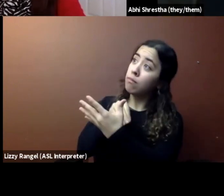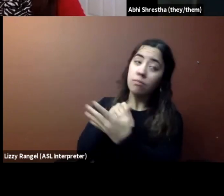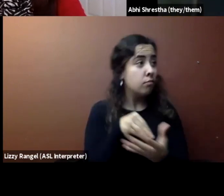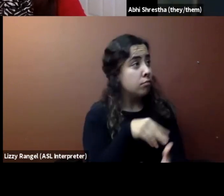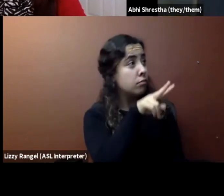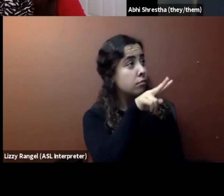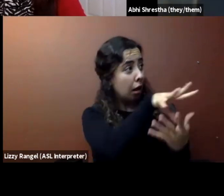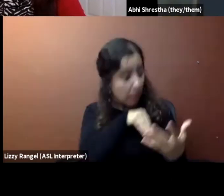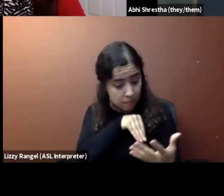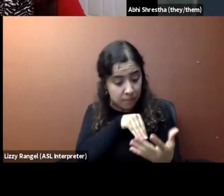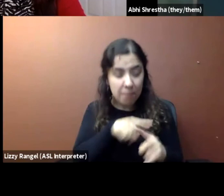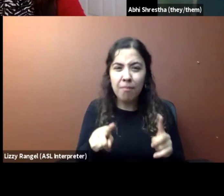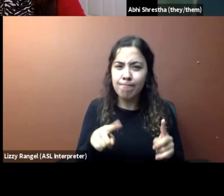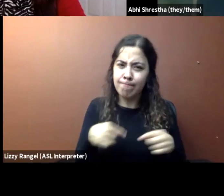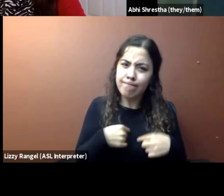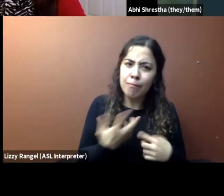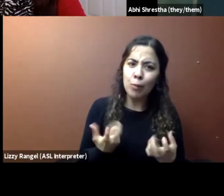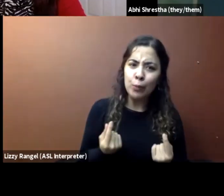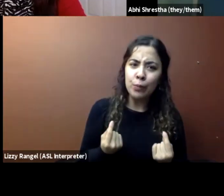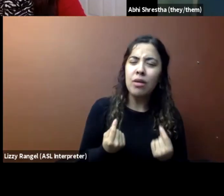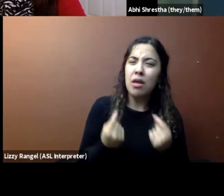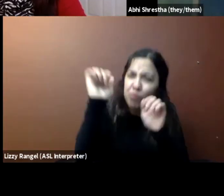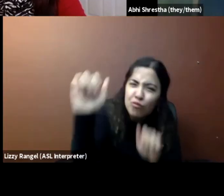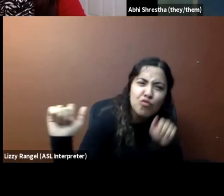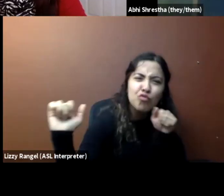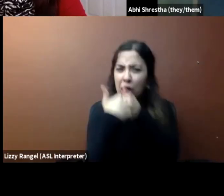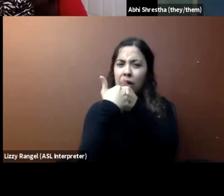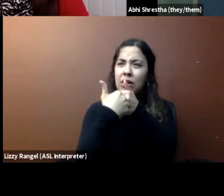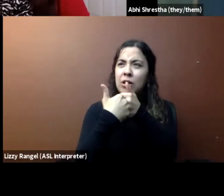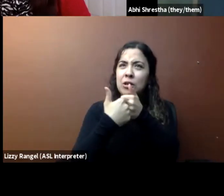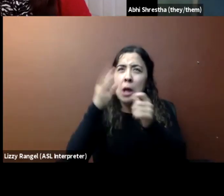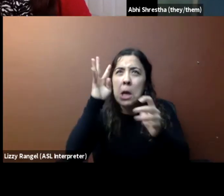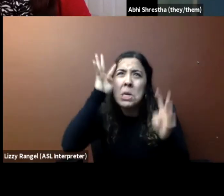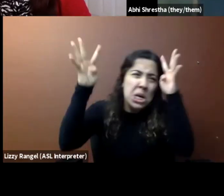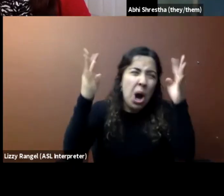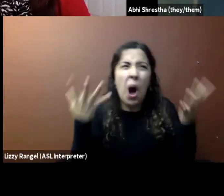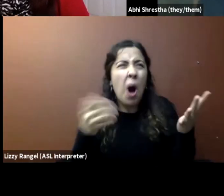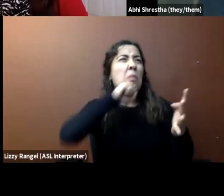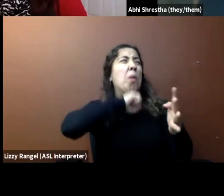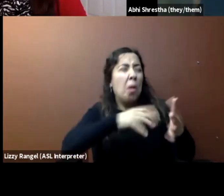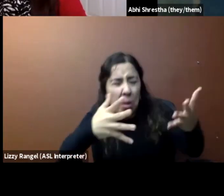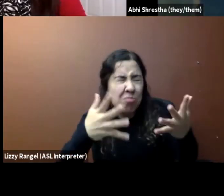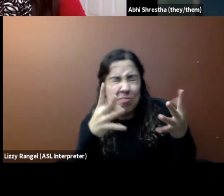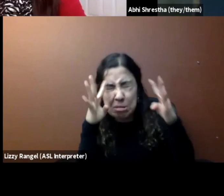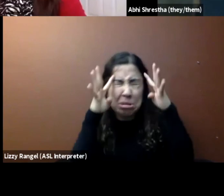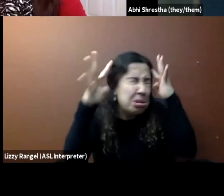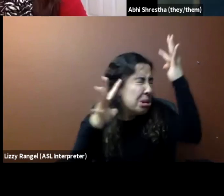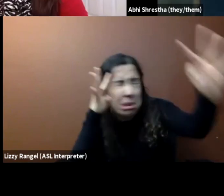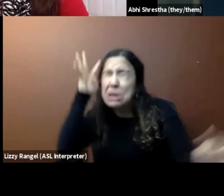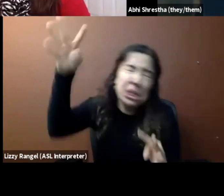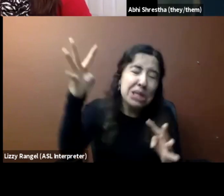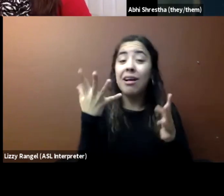important to challenge the way that I write always. Like, I don't want to be writing the same books over and over and over again, or the